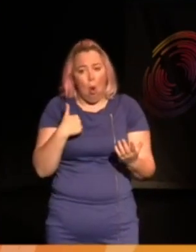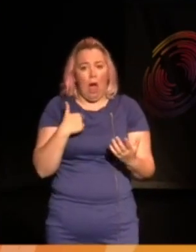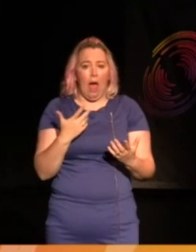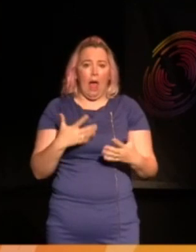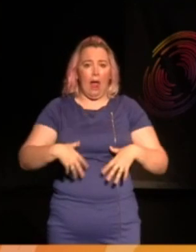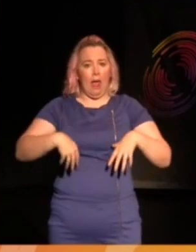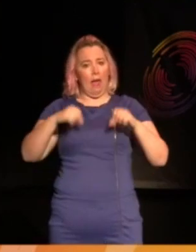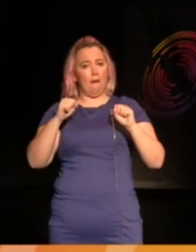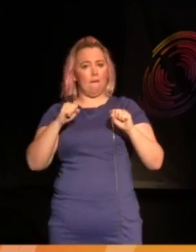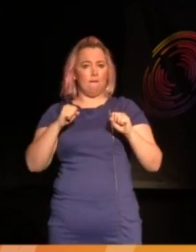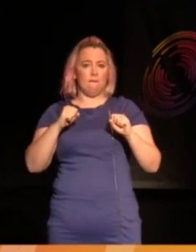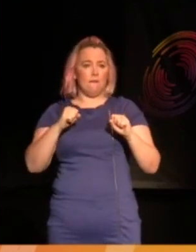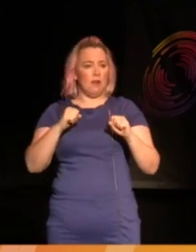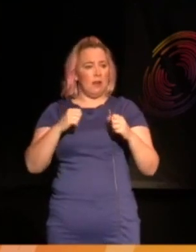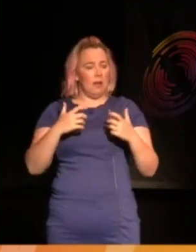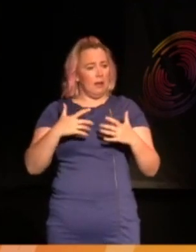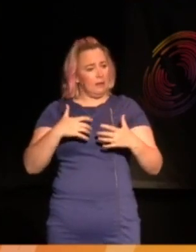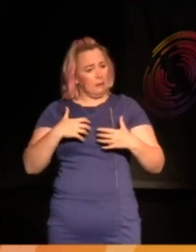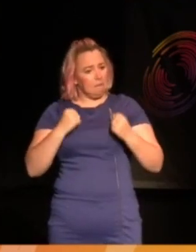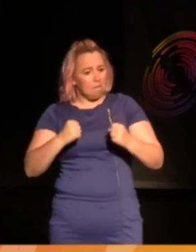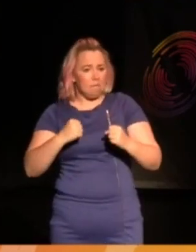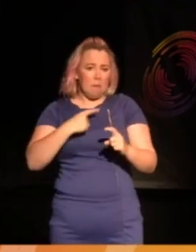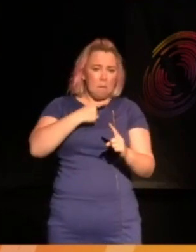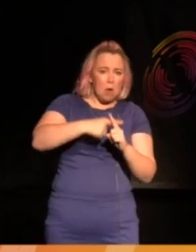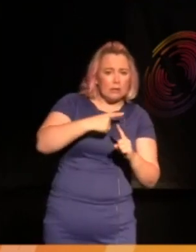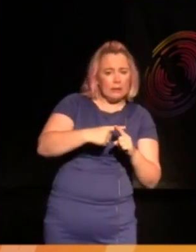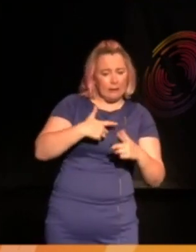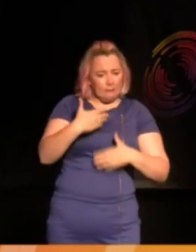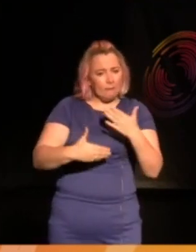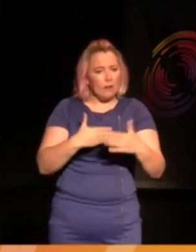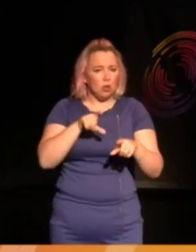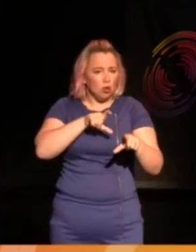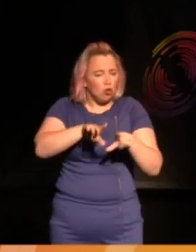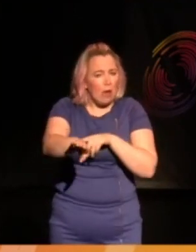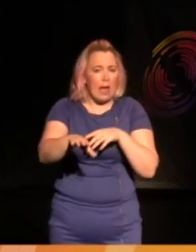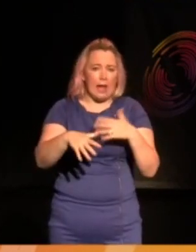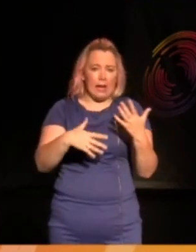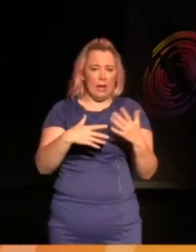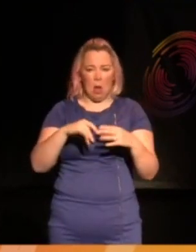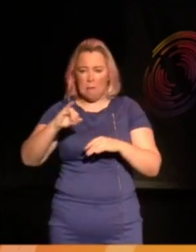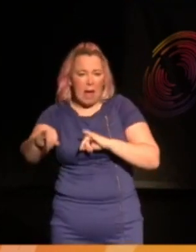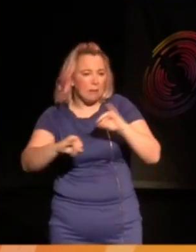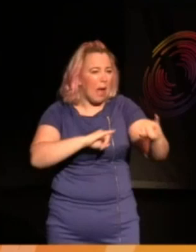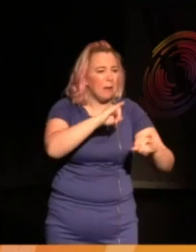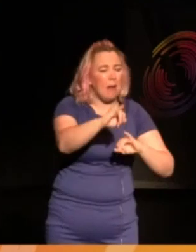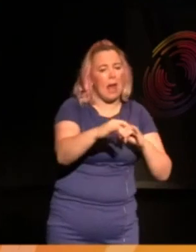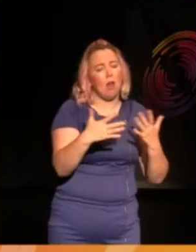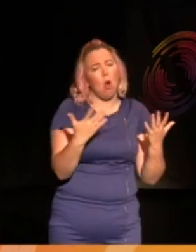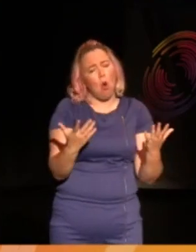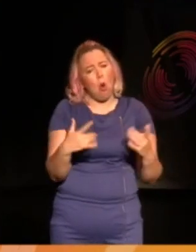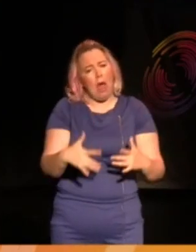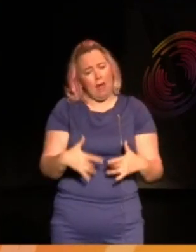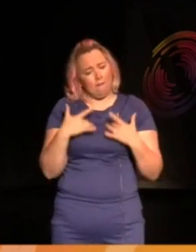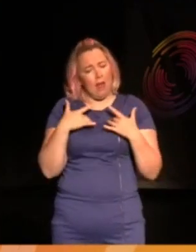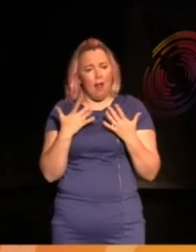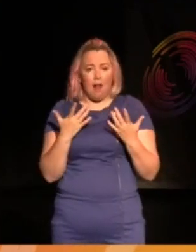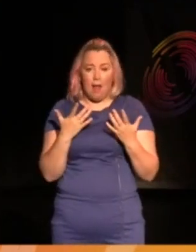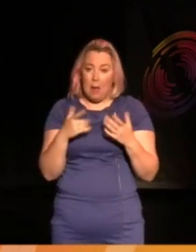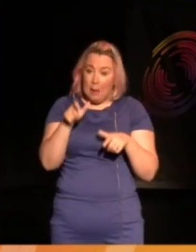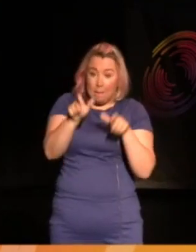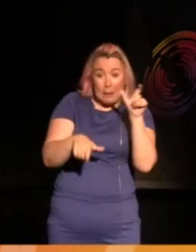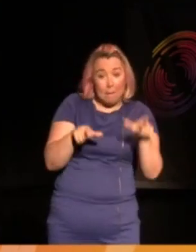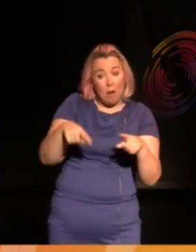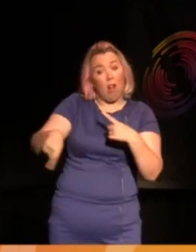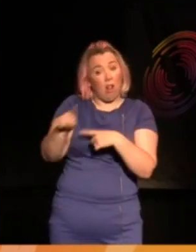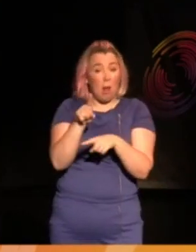Big walls, big gates, gated communities, clutching your bag, all that. Or I could go out thinking that people are basically